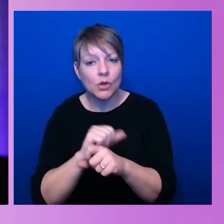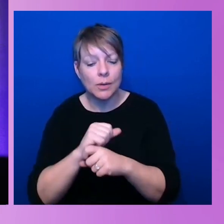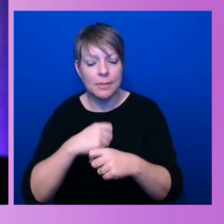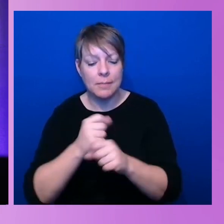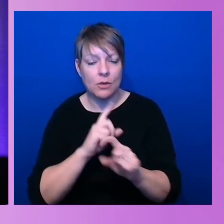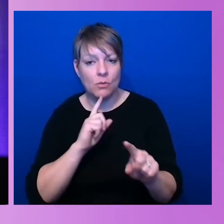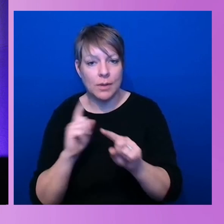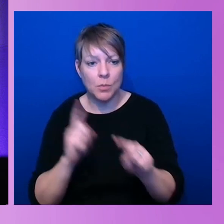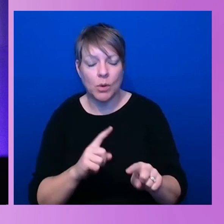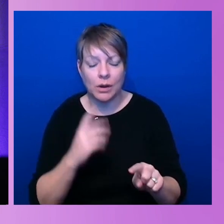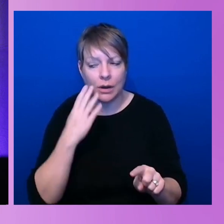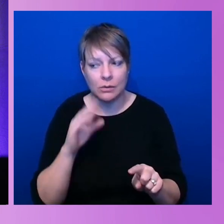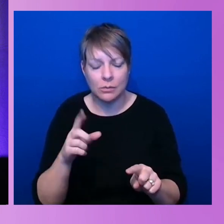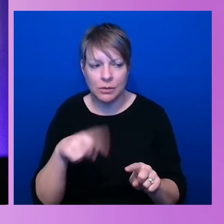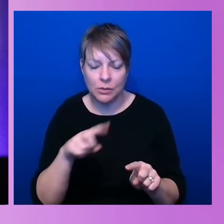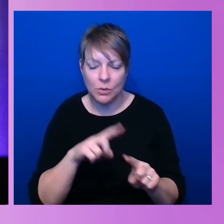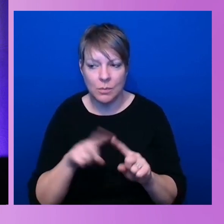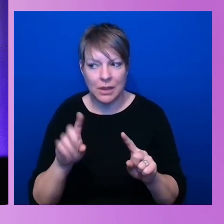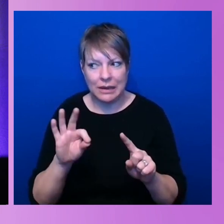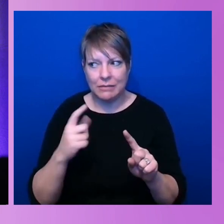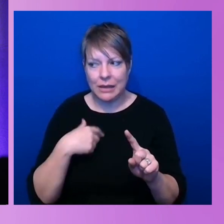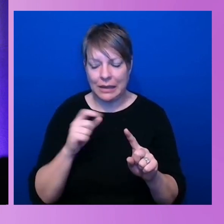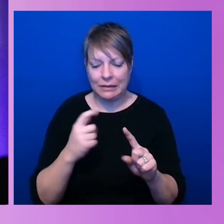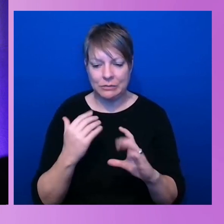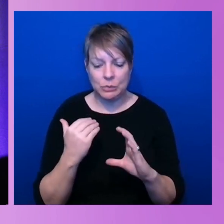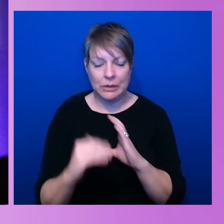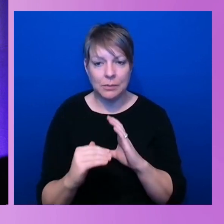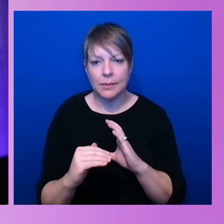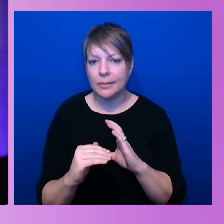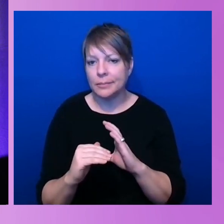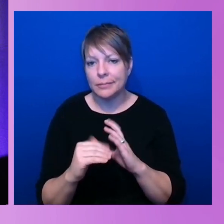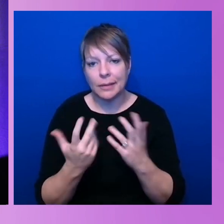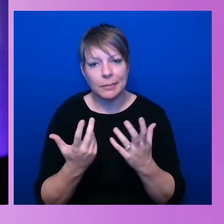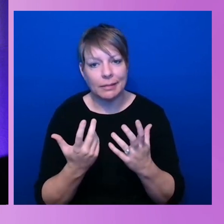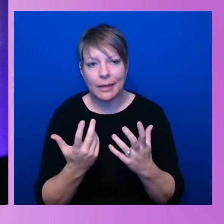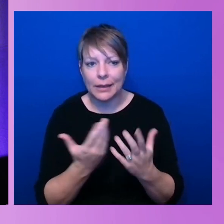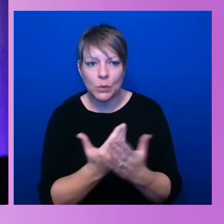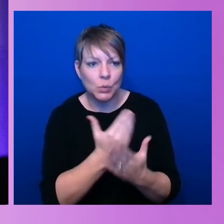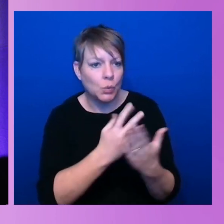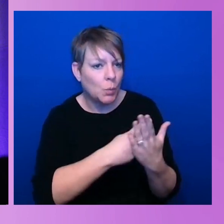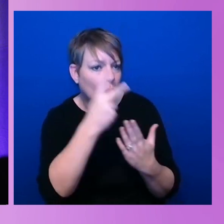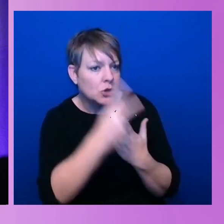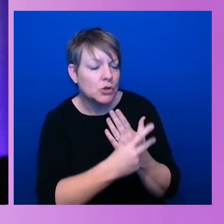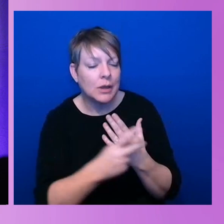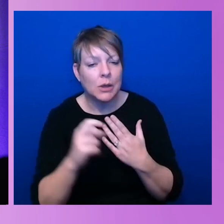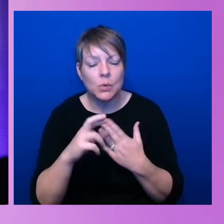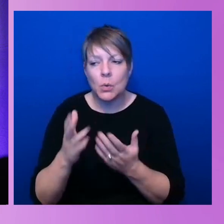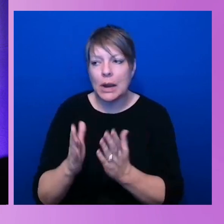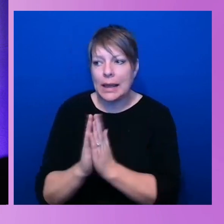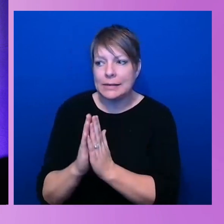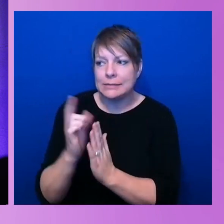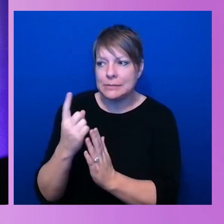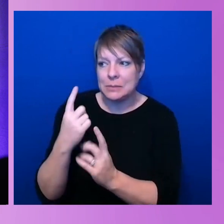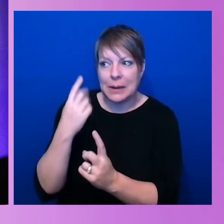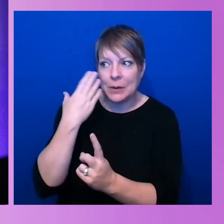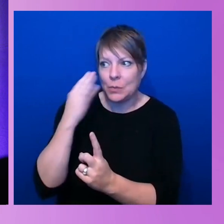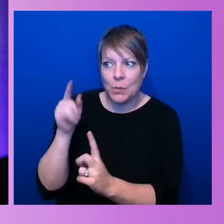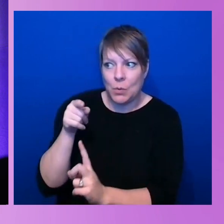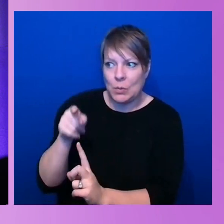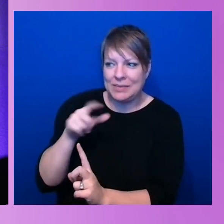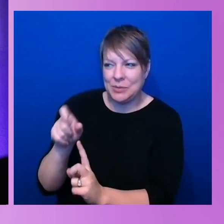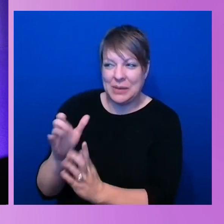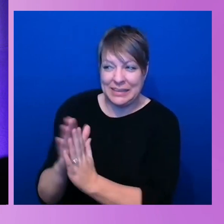have to send an email, whether it's an internal stakeholder on a new project or asking someone I don't know for a favor, I become